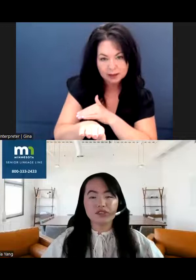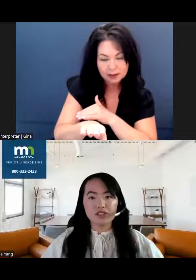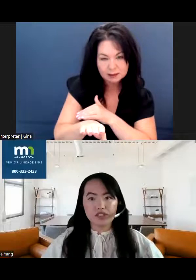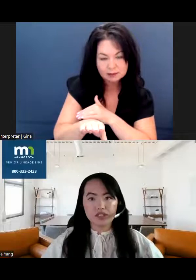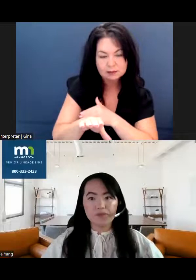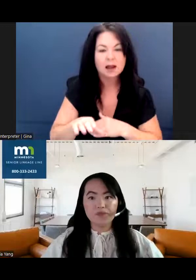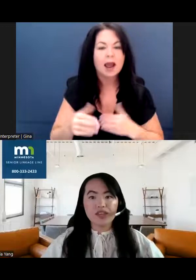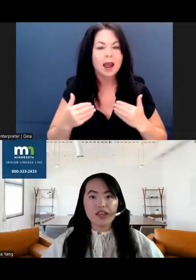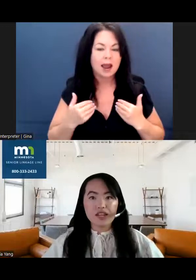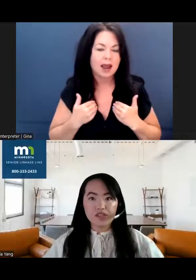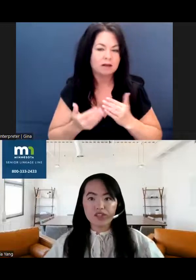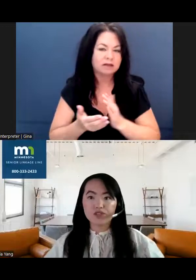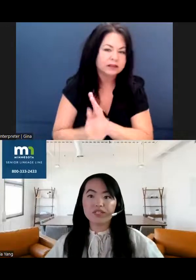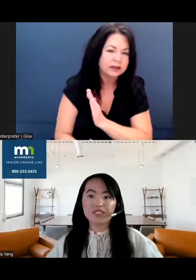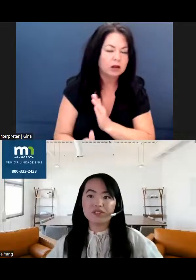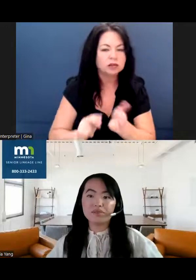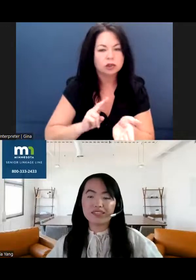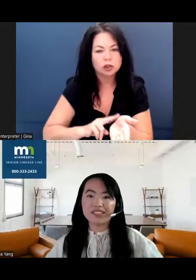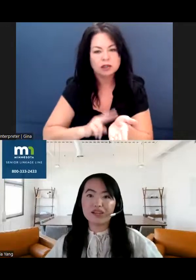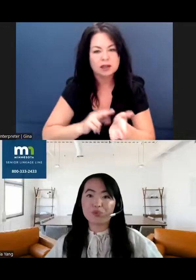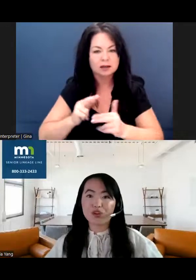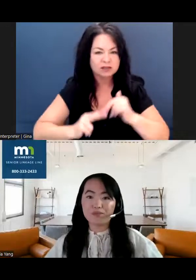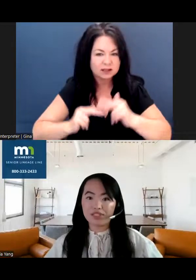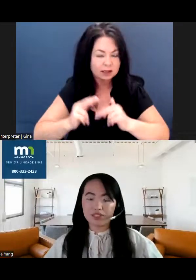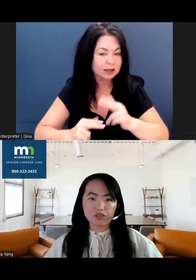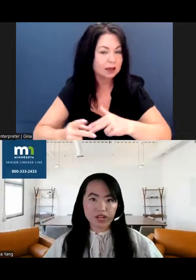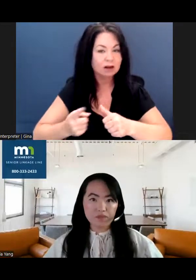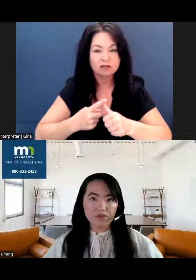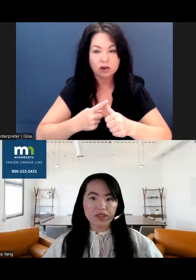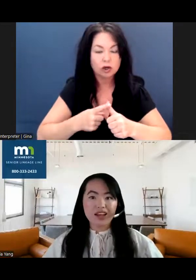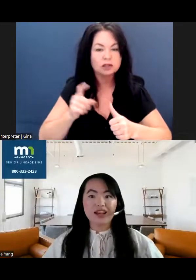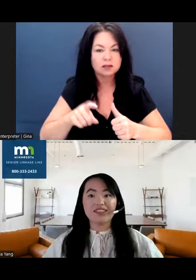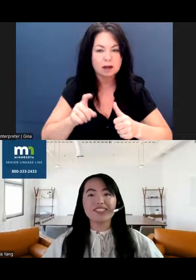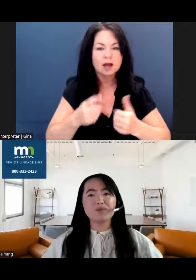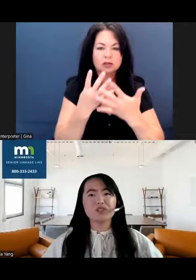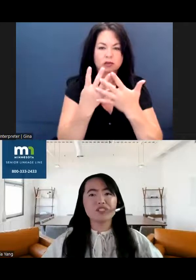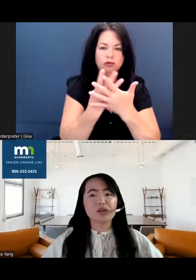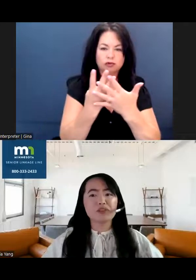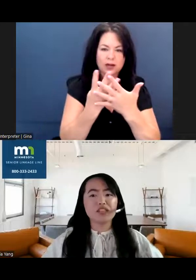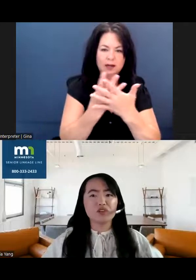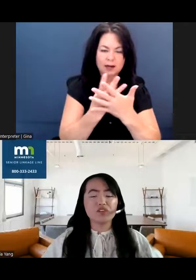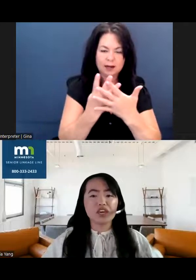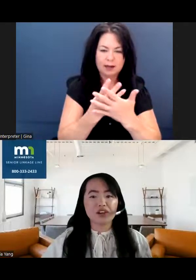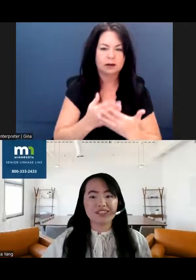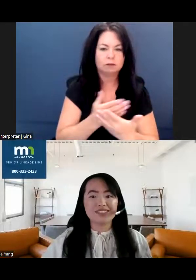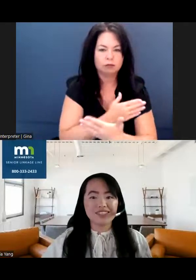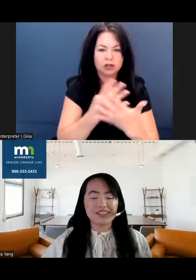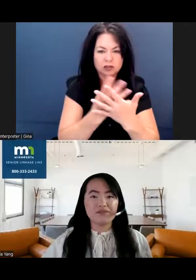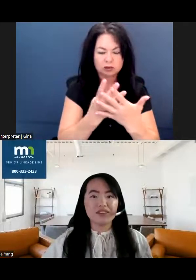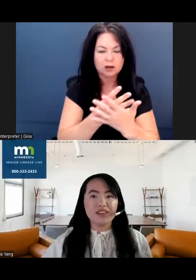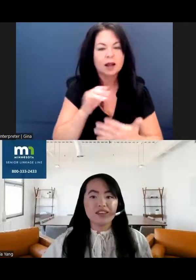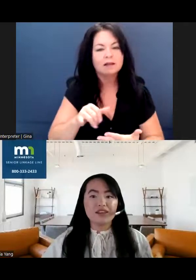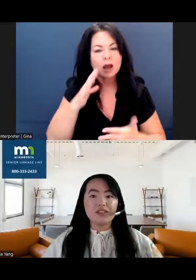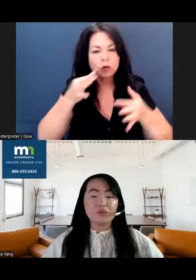skilled nursing facility, an individual needs to complete a pre-admission screening. This helps to determine the level of care that is